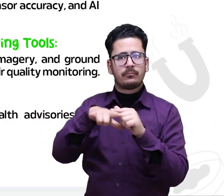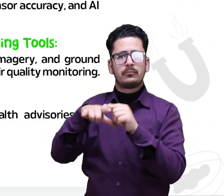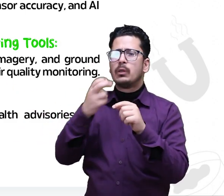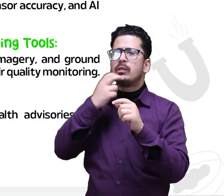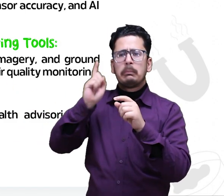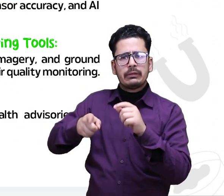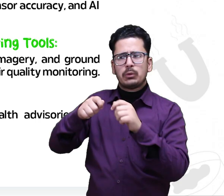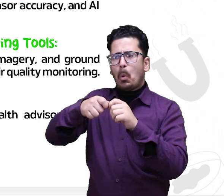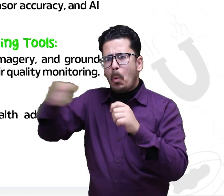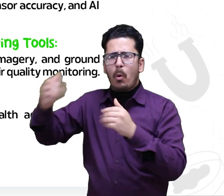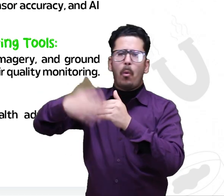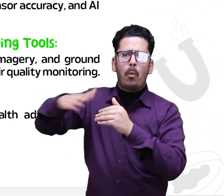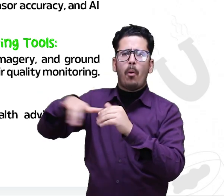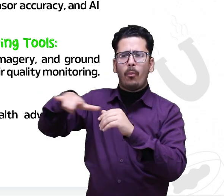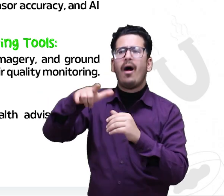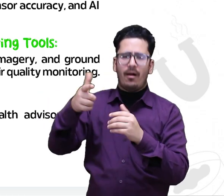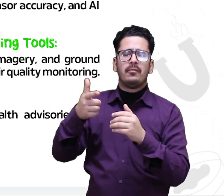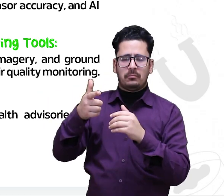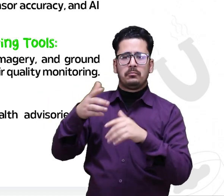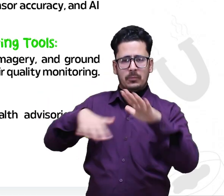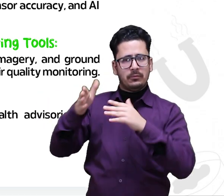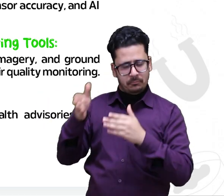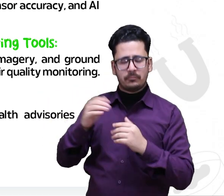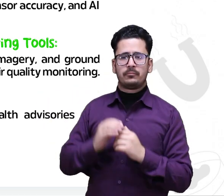continuous advancement in drone technology,